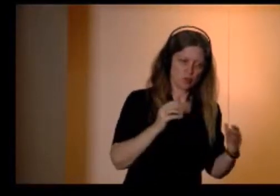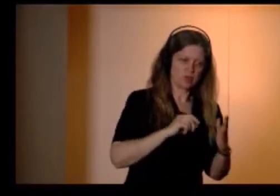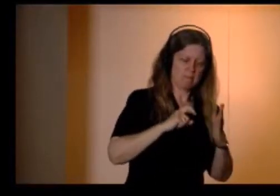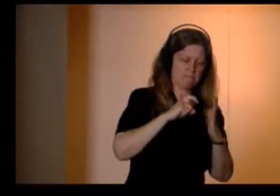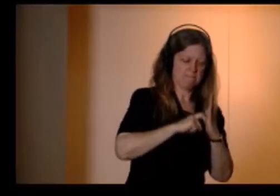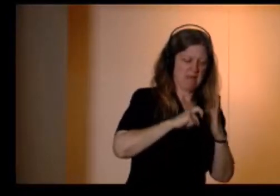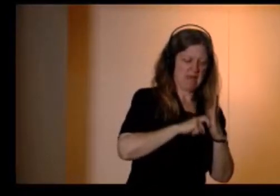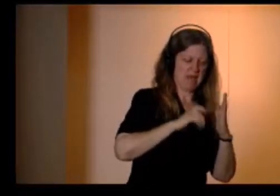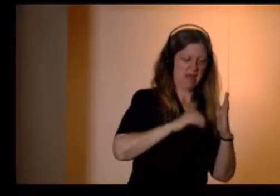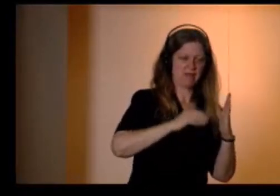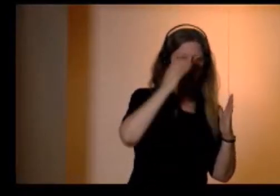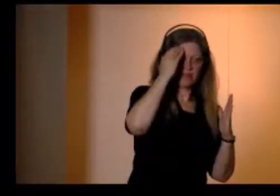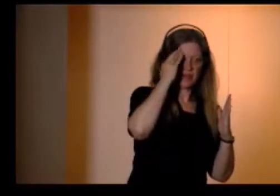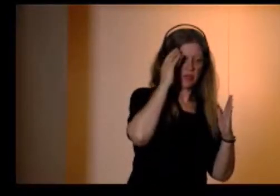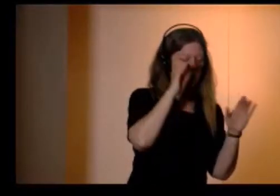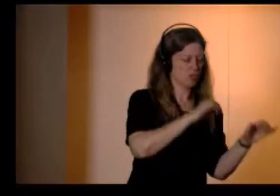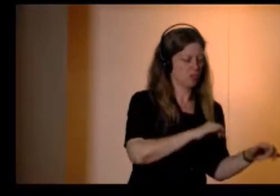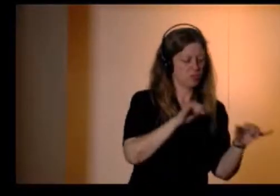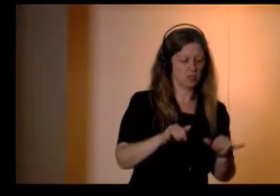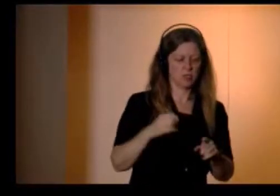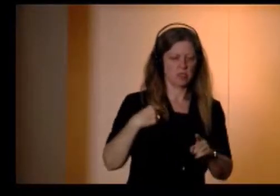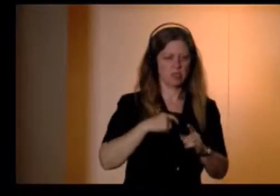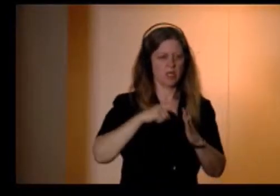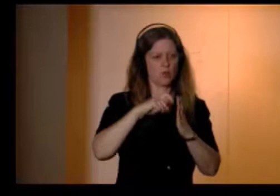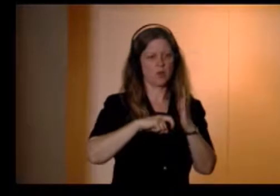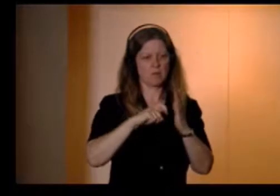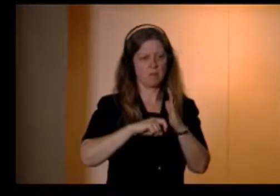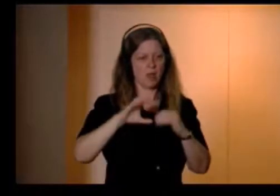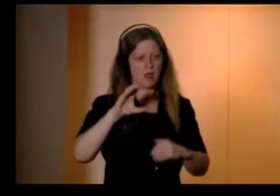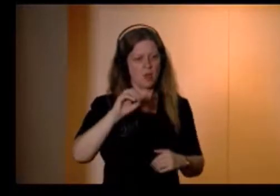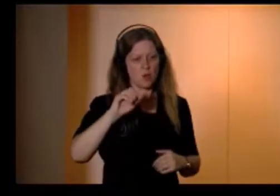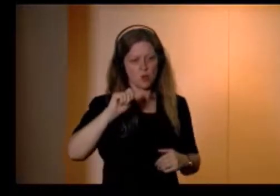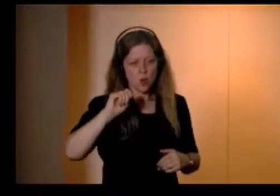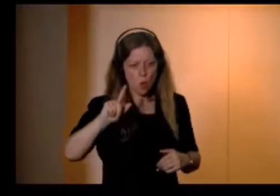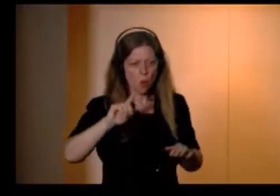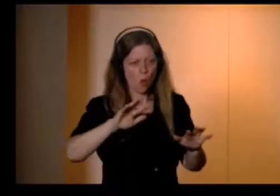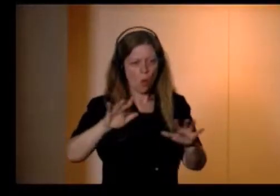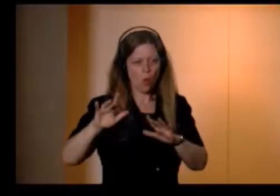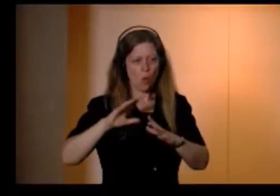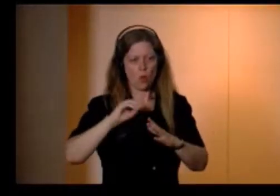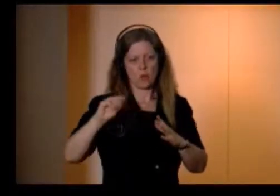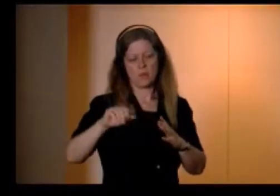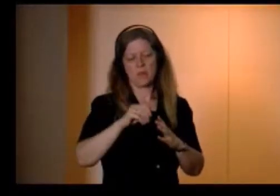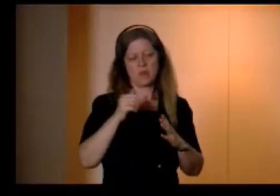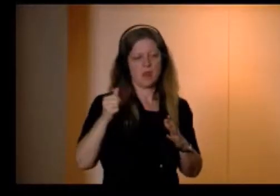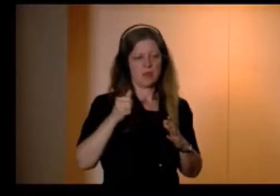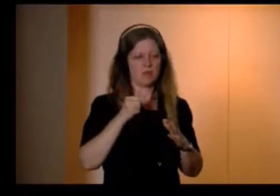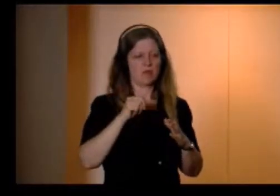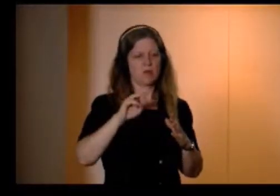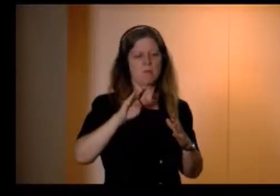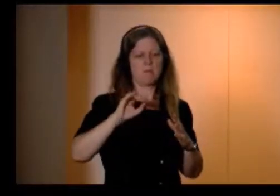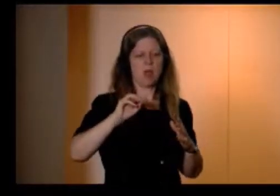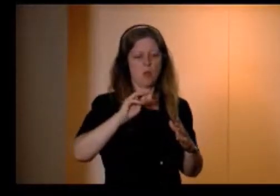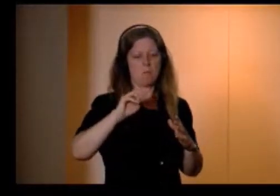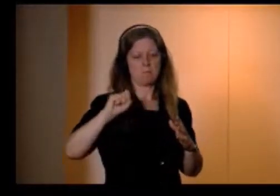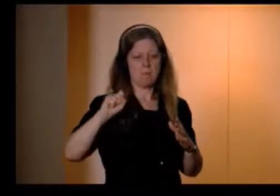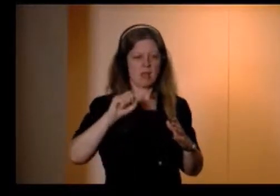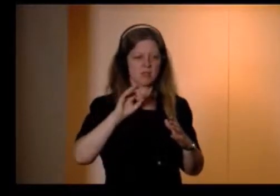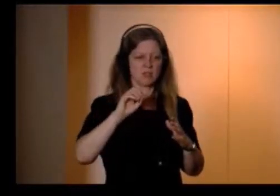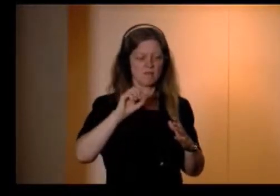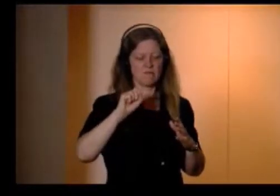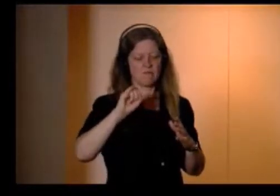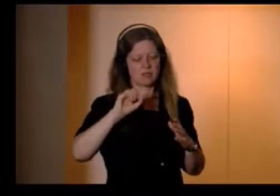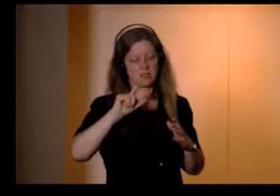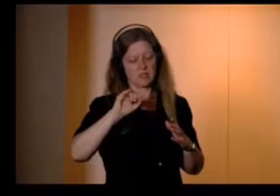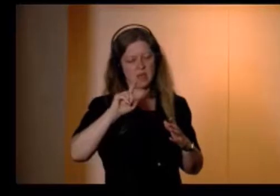as systematically as we are mining the coal and the other sort of fossilized biomass that we are digging up.